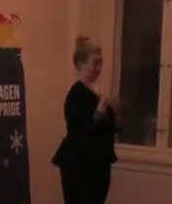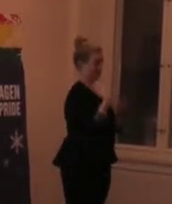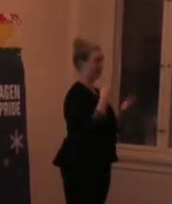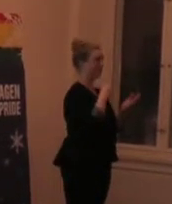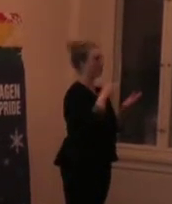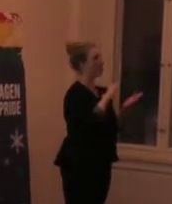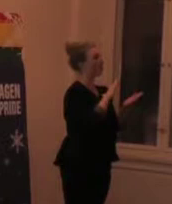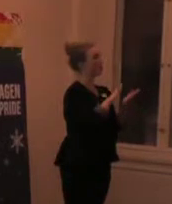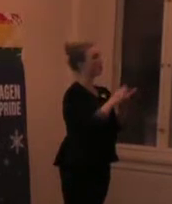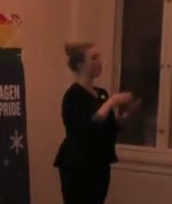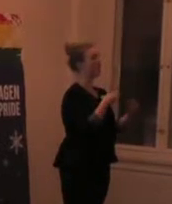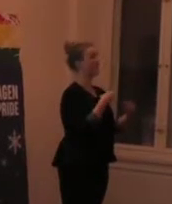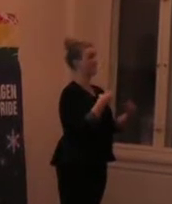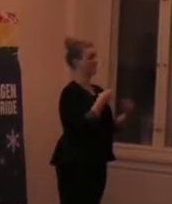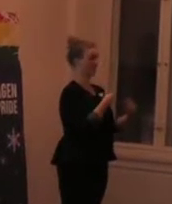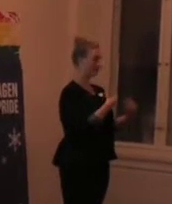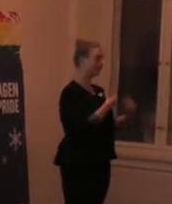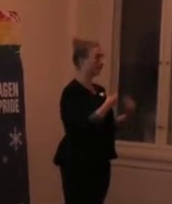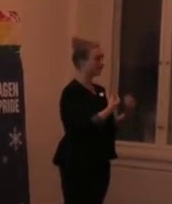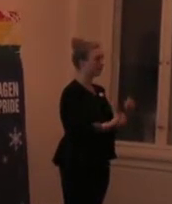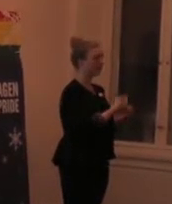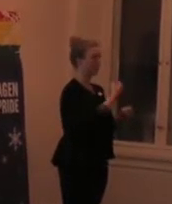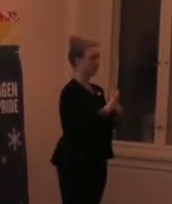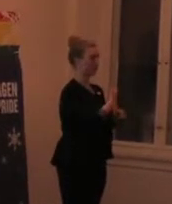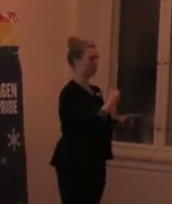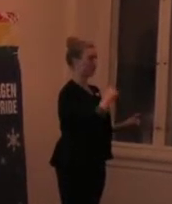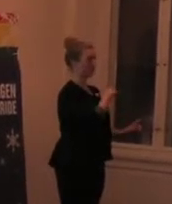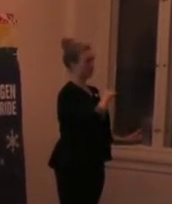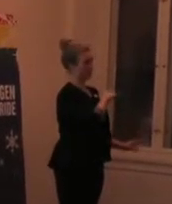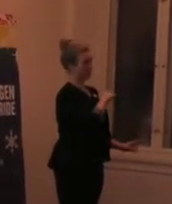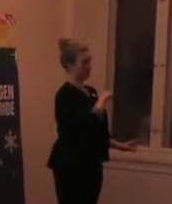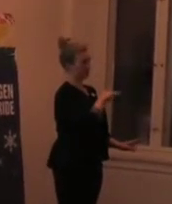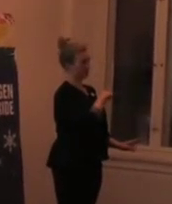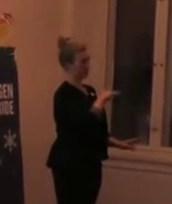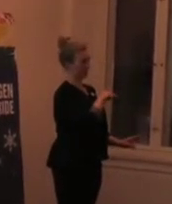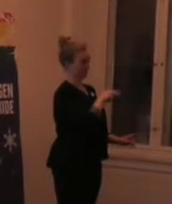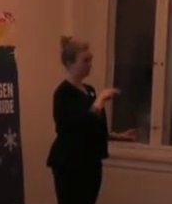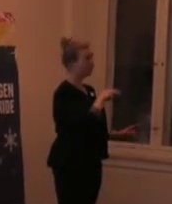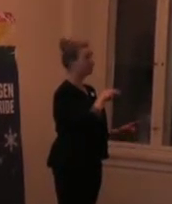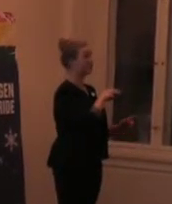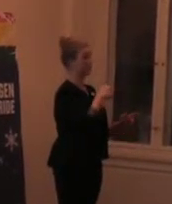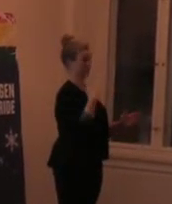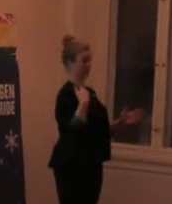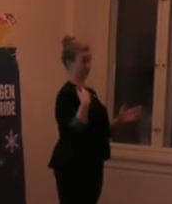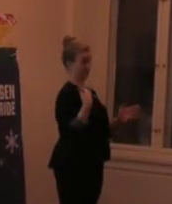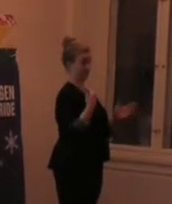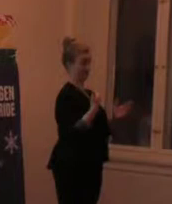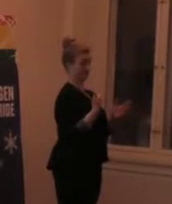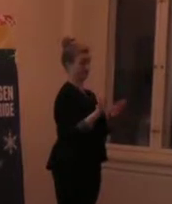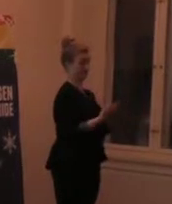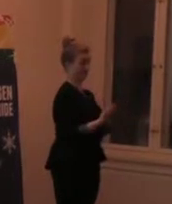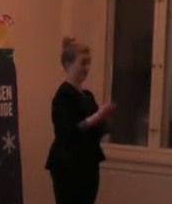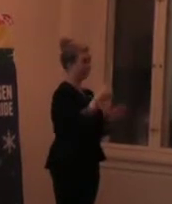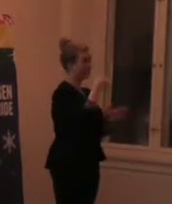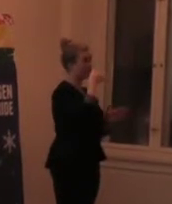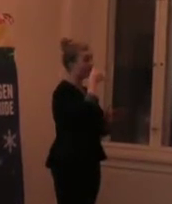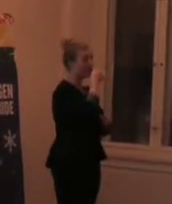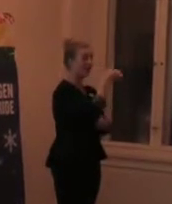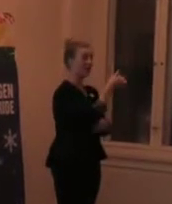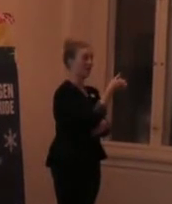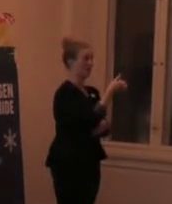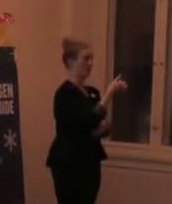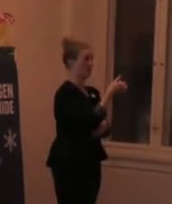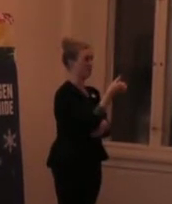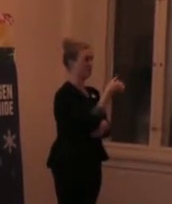was established in 2012 or 13. Since then, every year we go at